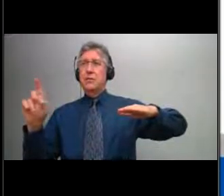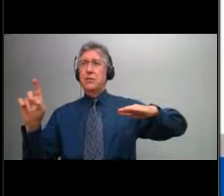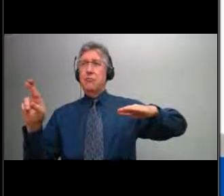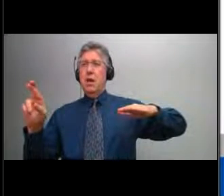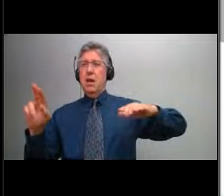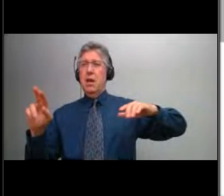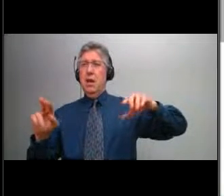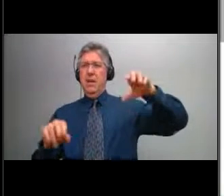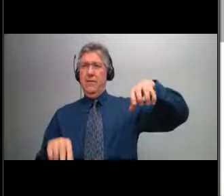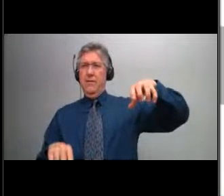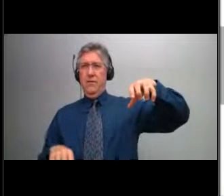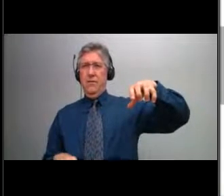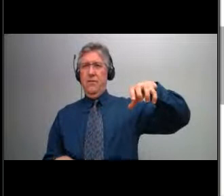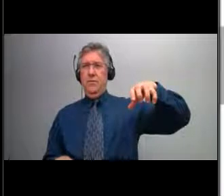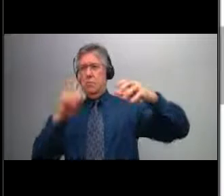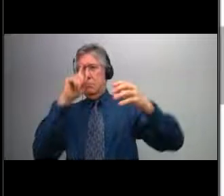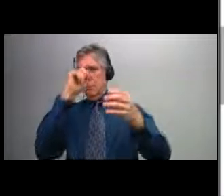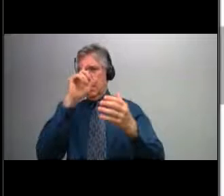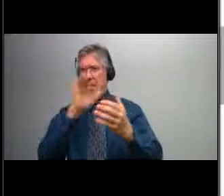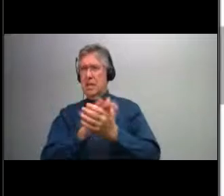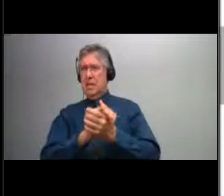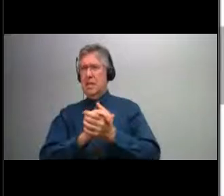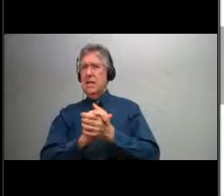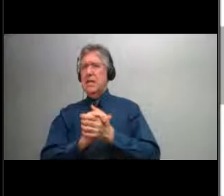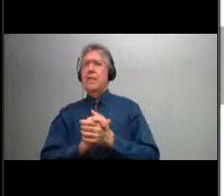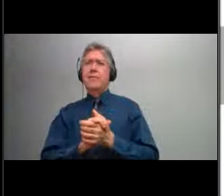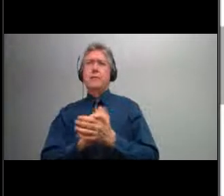And I believe a significant